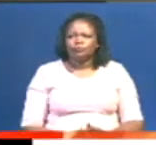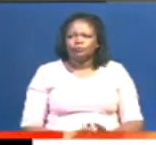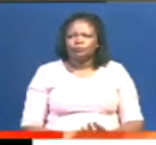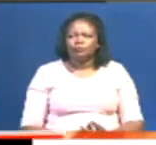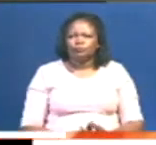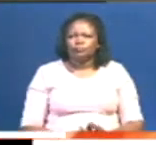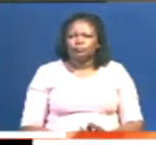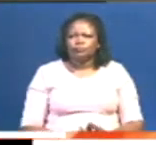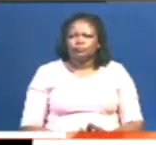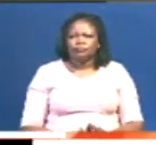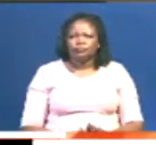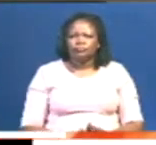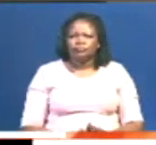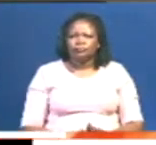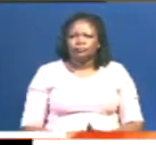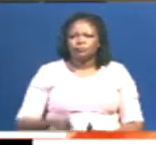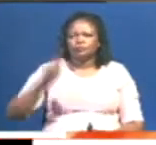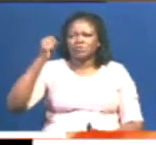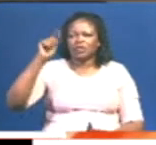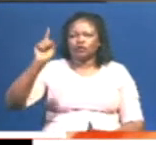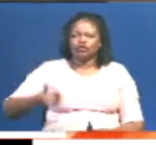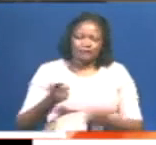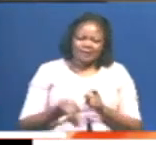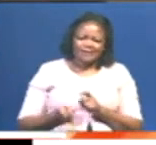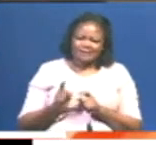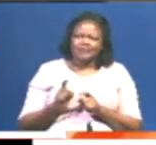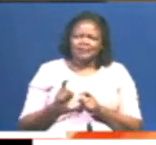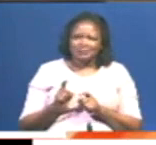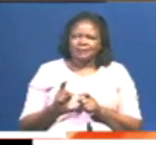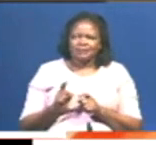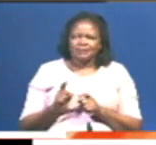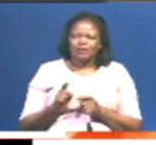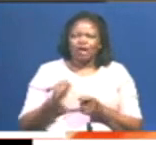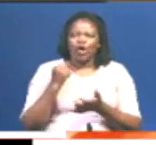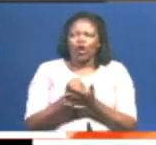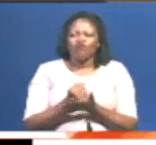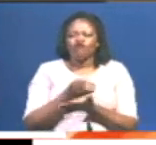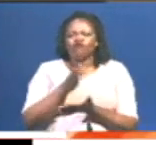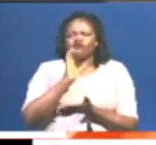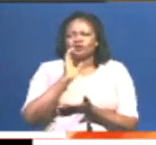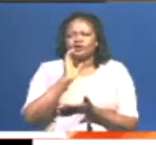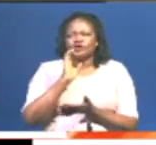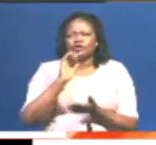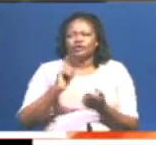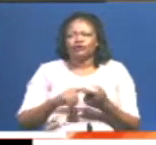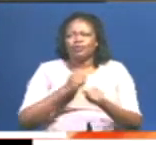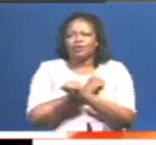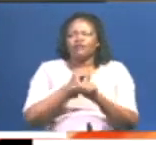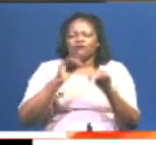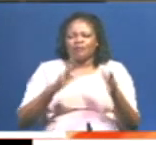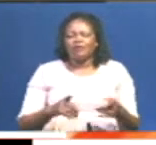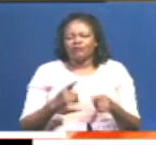So very interesting piece. Kenyans should increase their coffee intake. Shade farmers from fluctuating